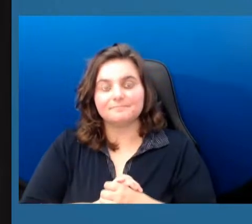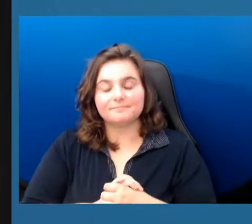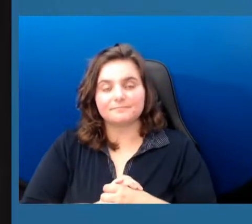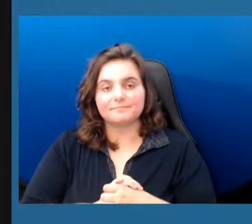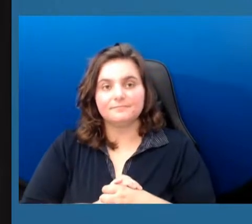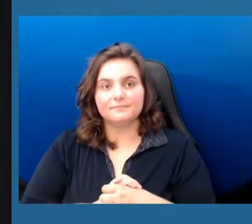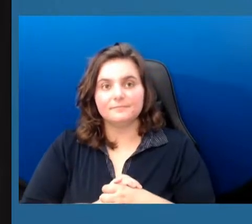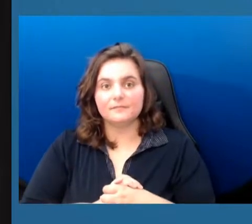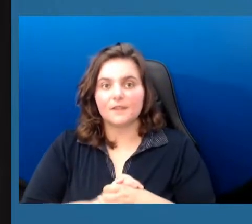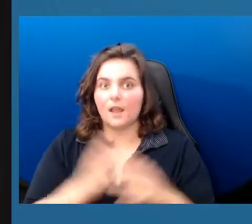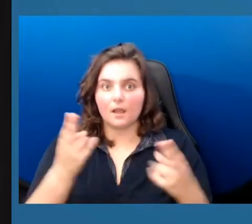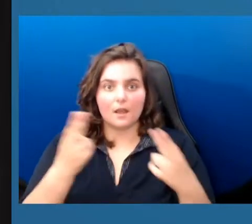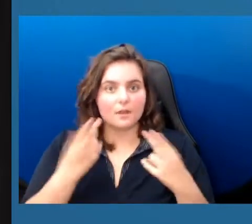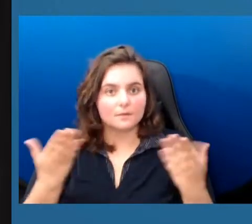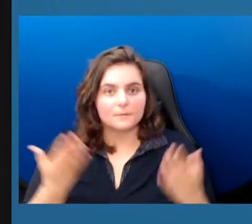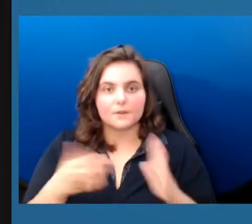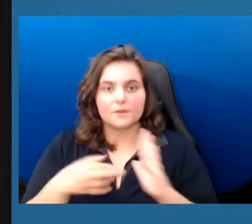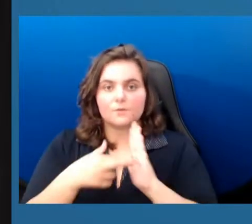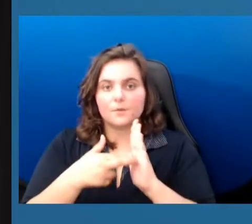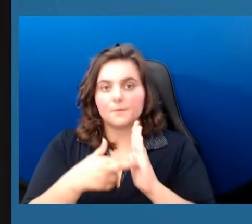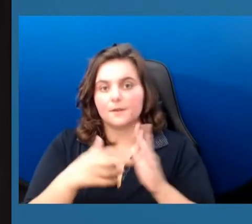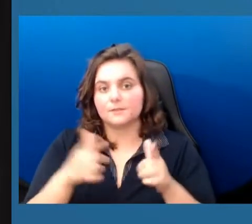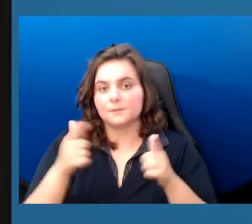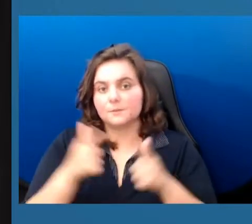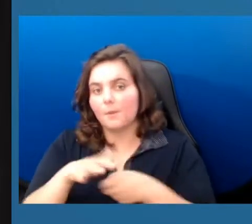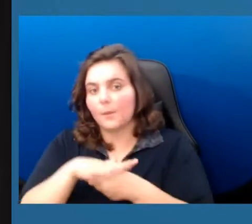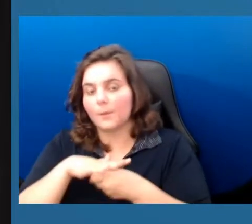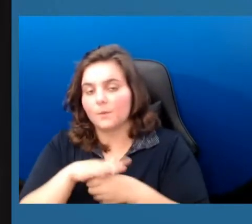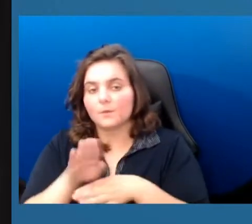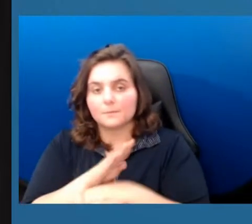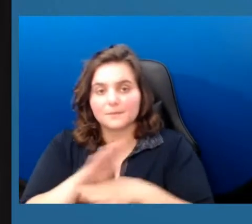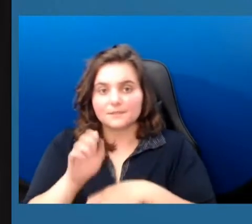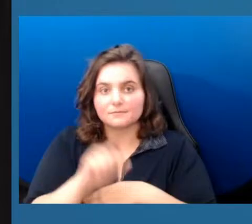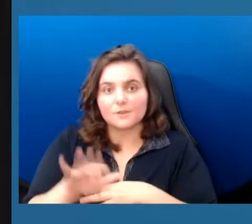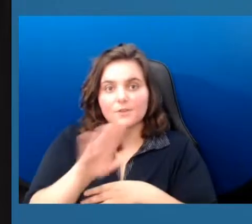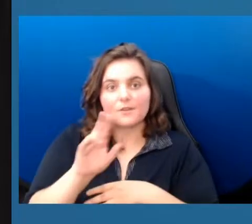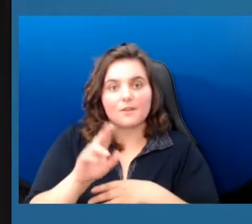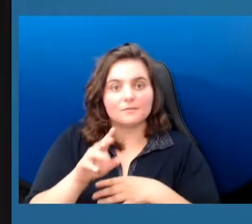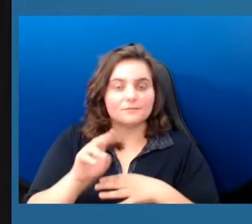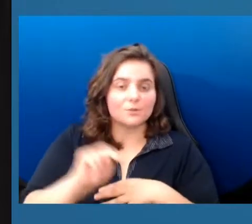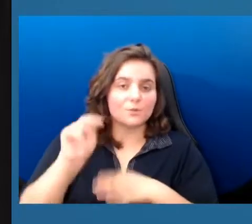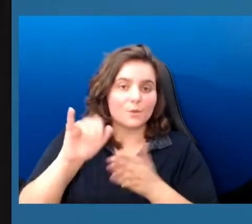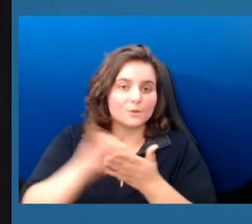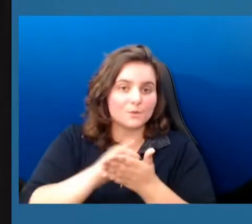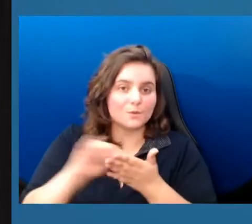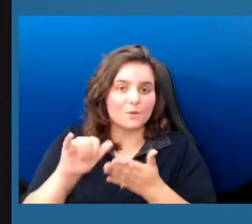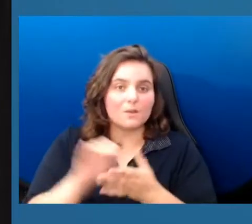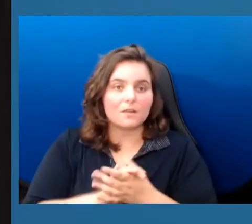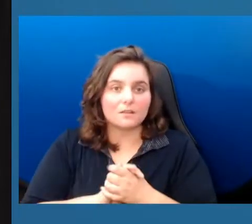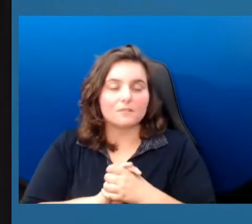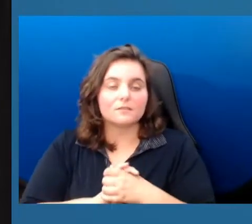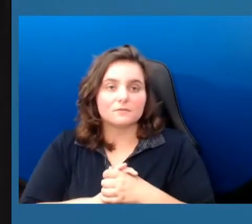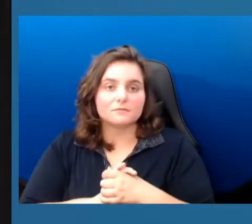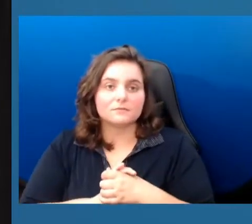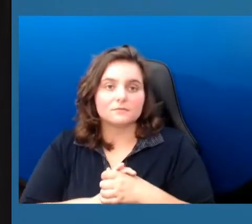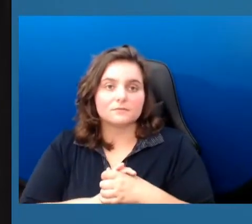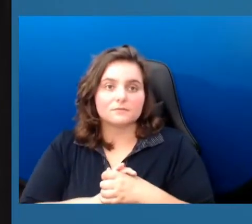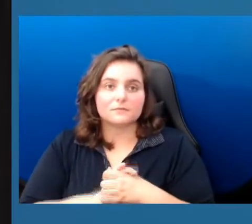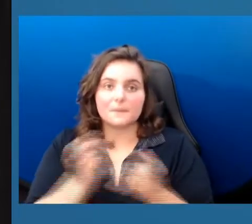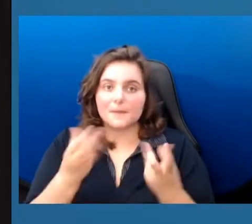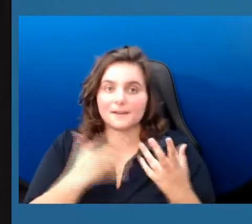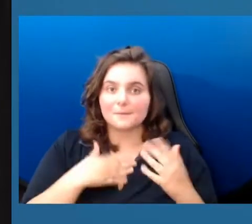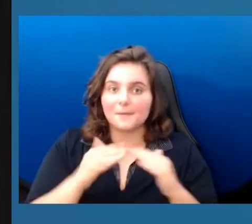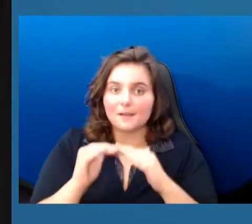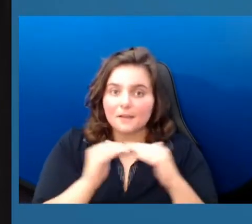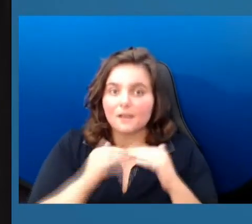here today to represent small and local business across upstate New York. Many of my colleagues, many of them my friends,